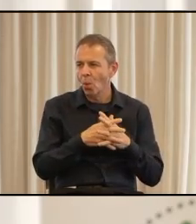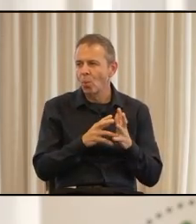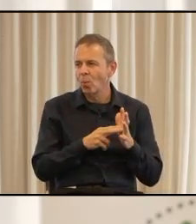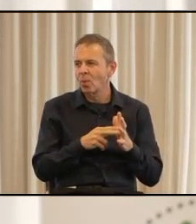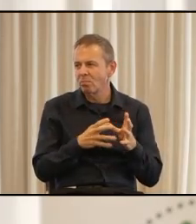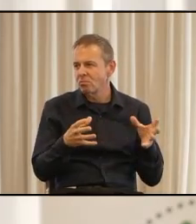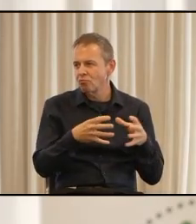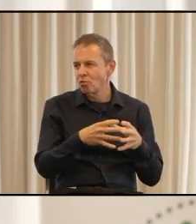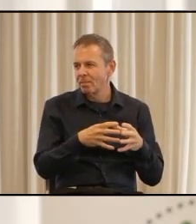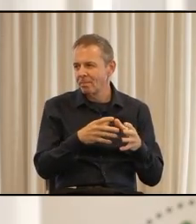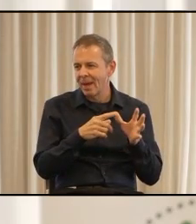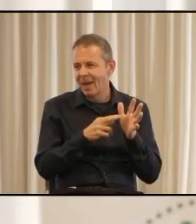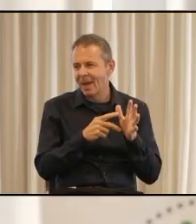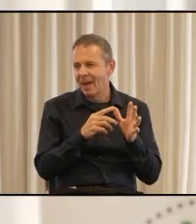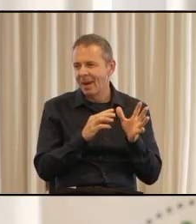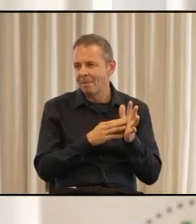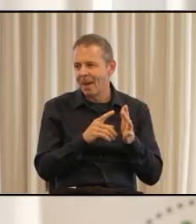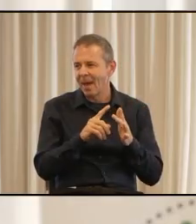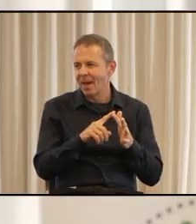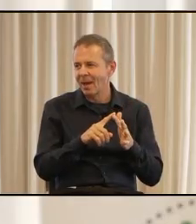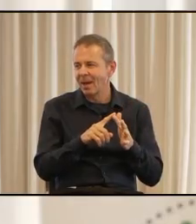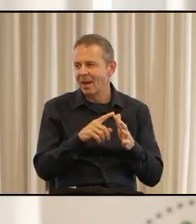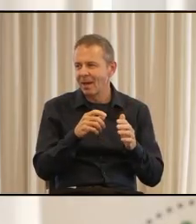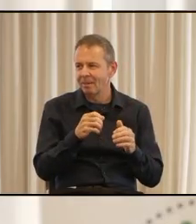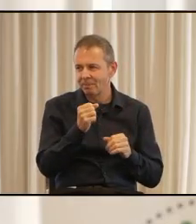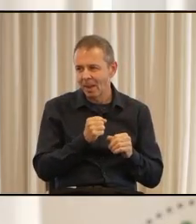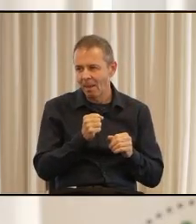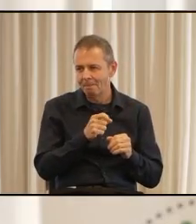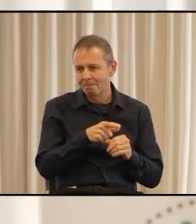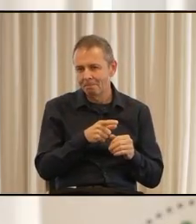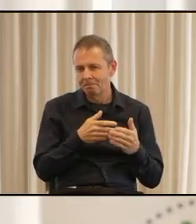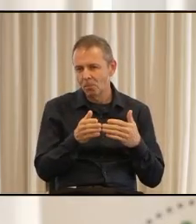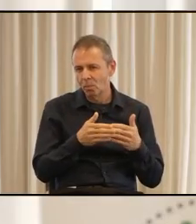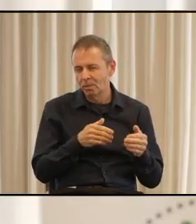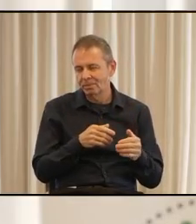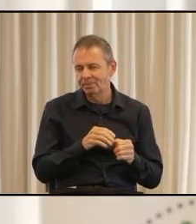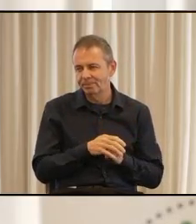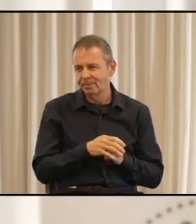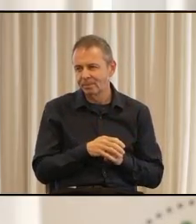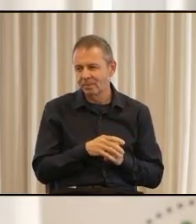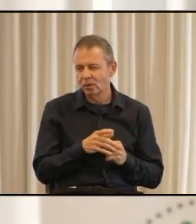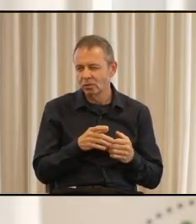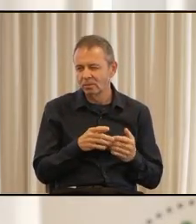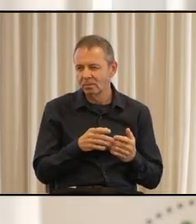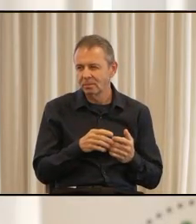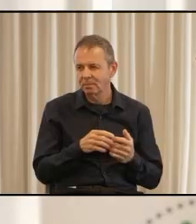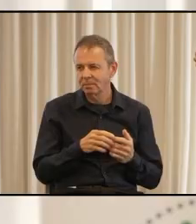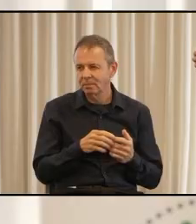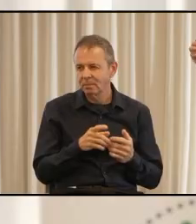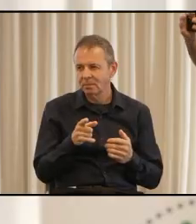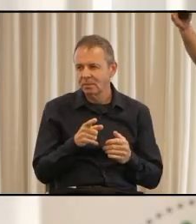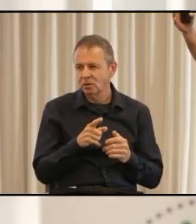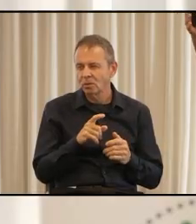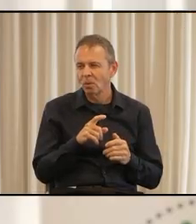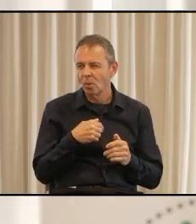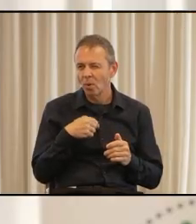become an anime club host or organizer. One of the assets that we connected to was the local library,